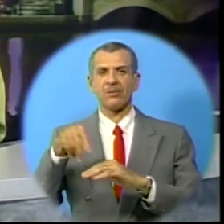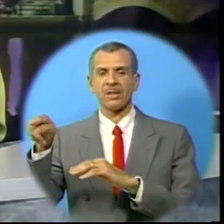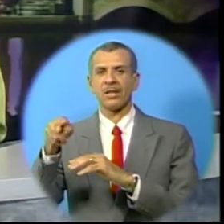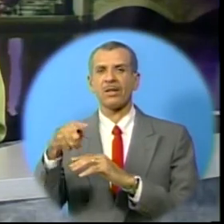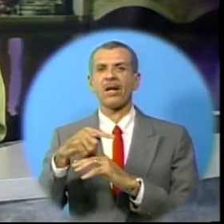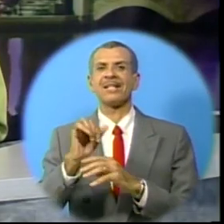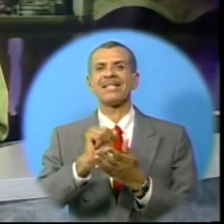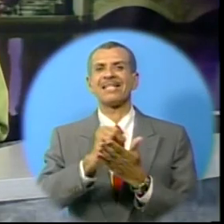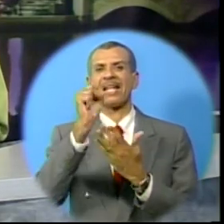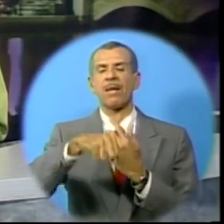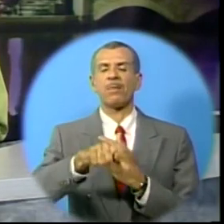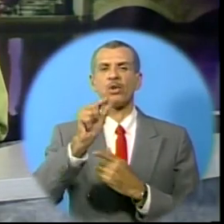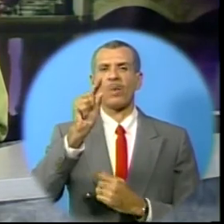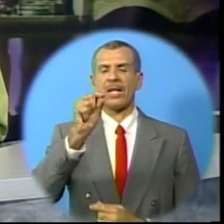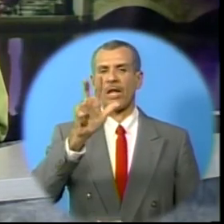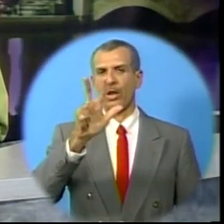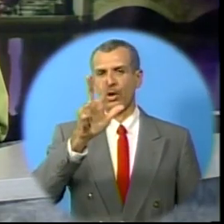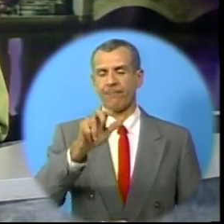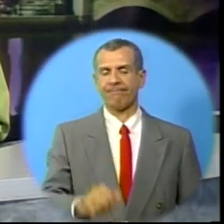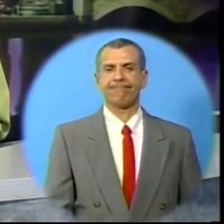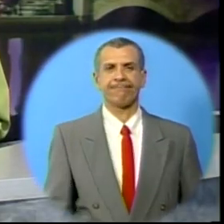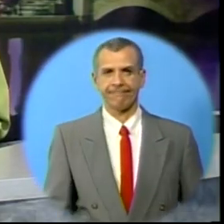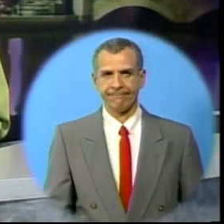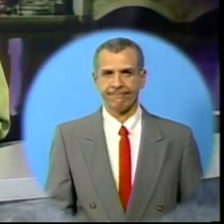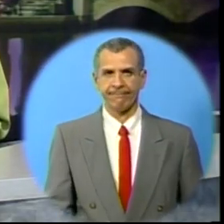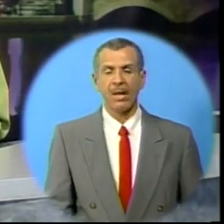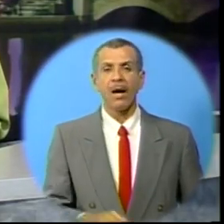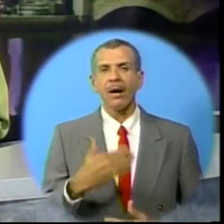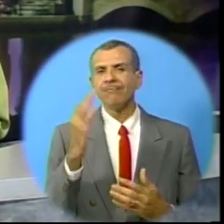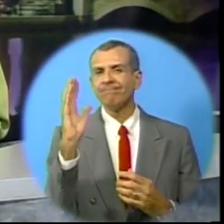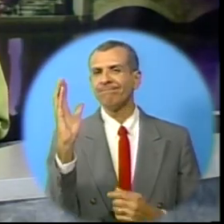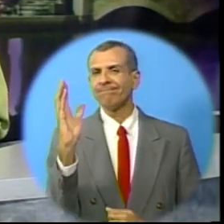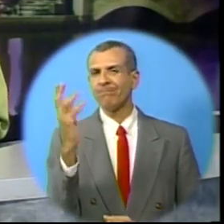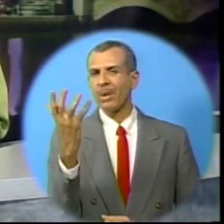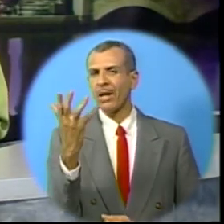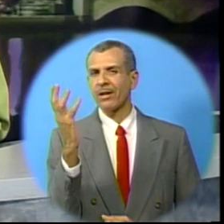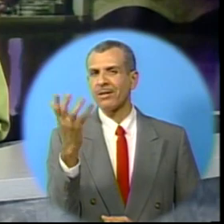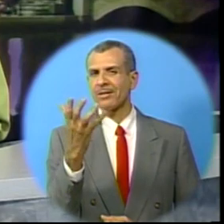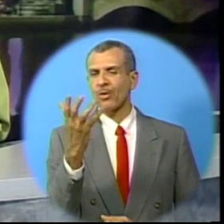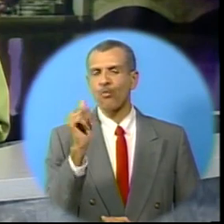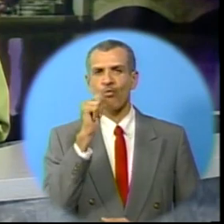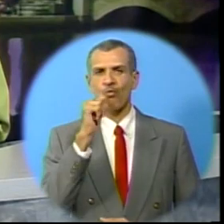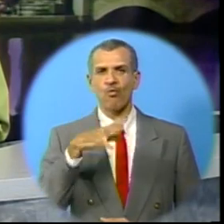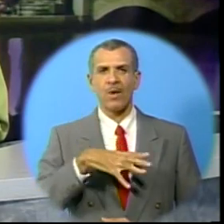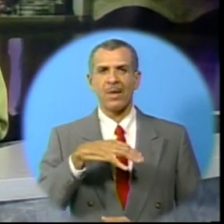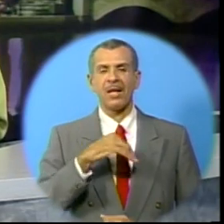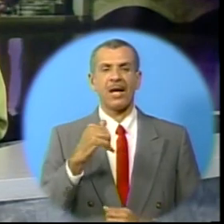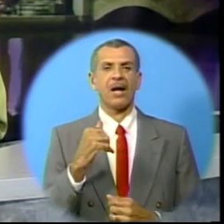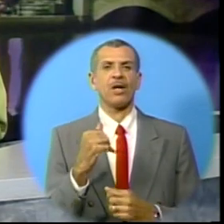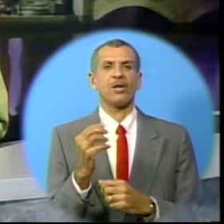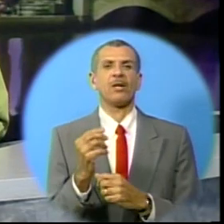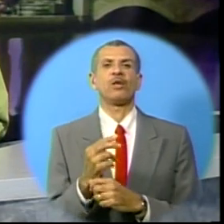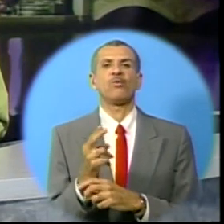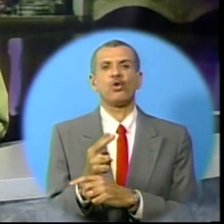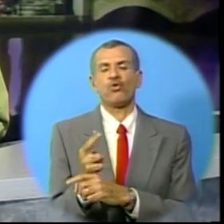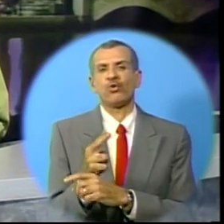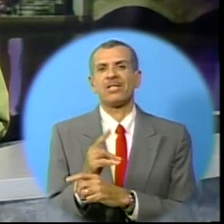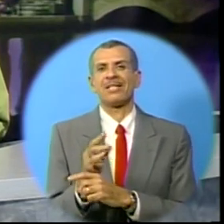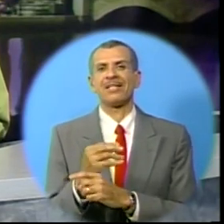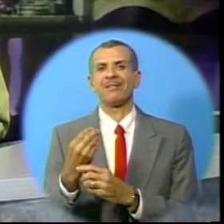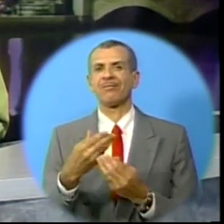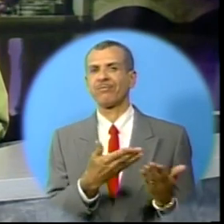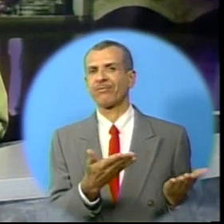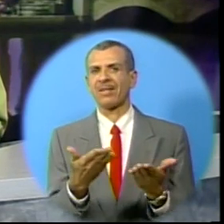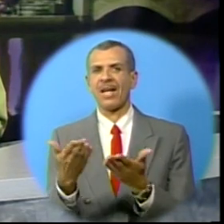until September 23rd. It appears women are being used to ferry contraband and illegal weapons